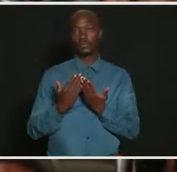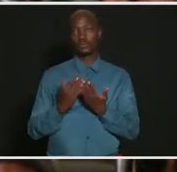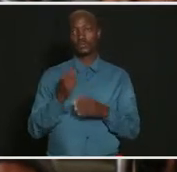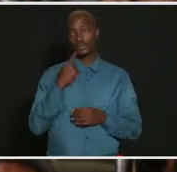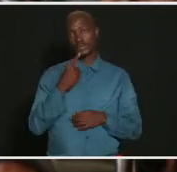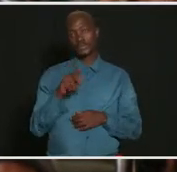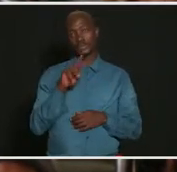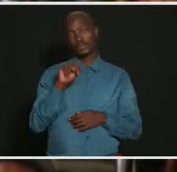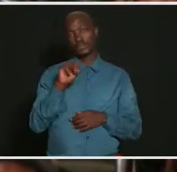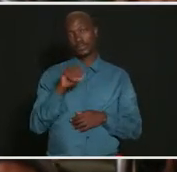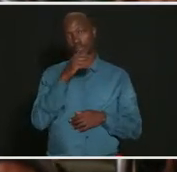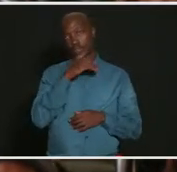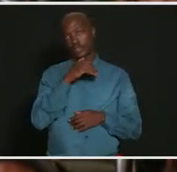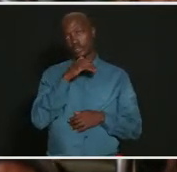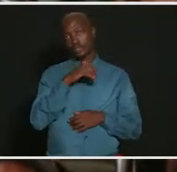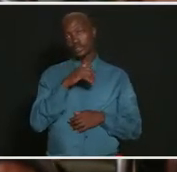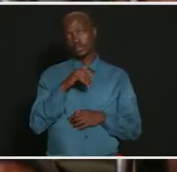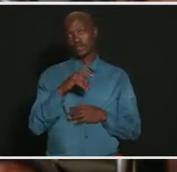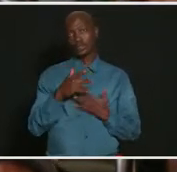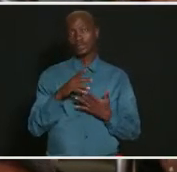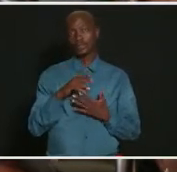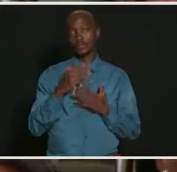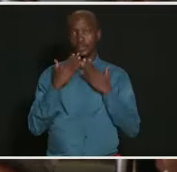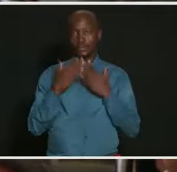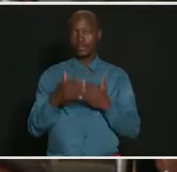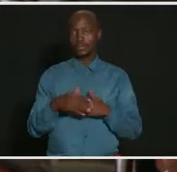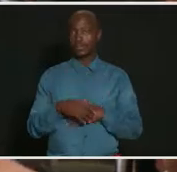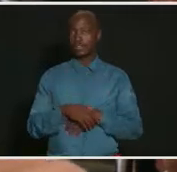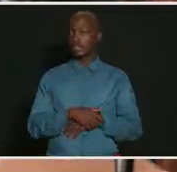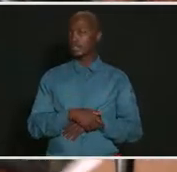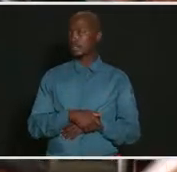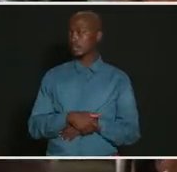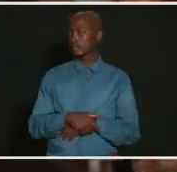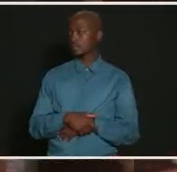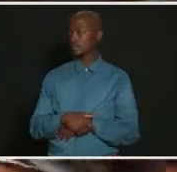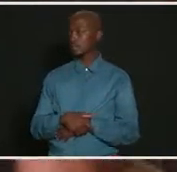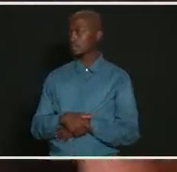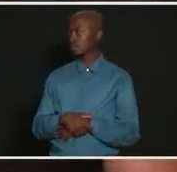we say no alcohols in our schools thank you